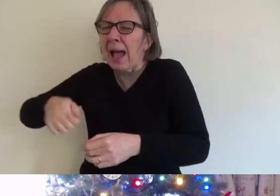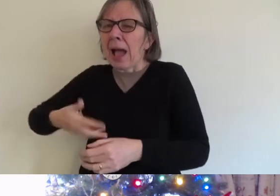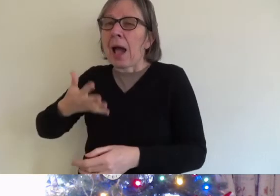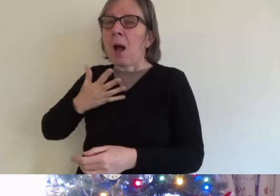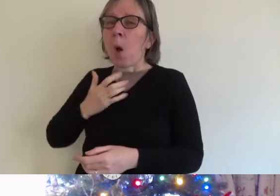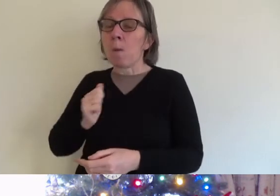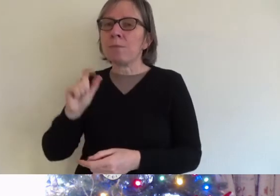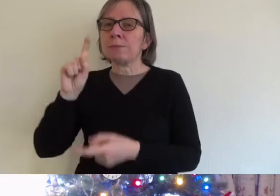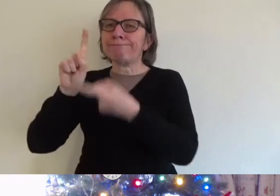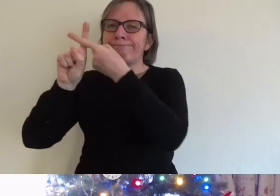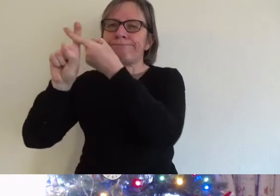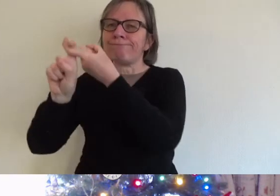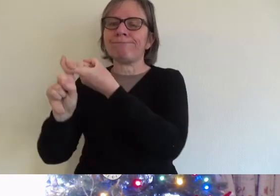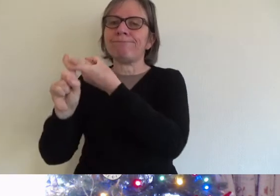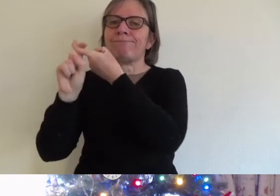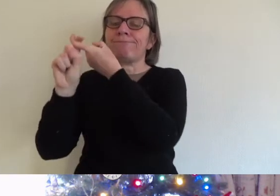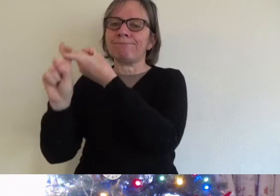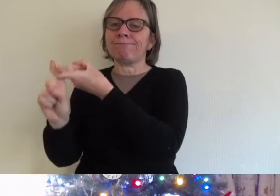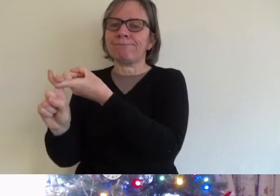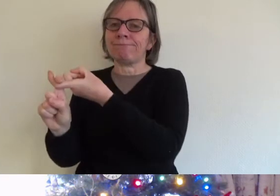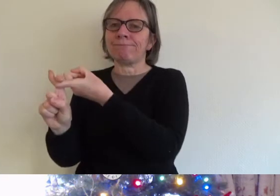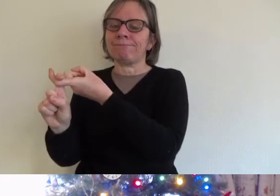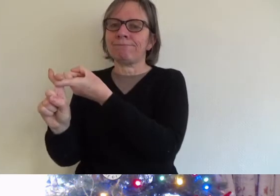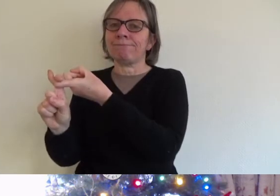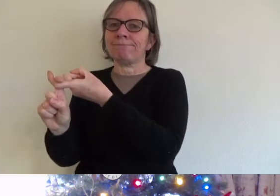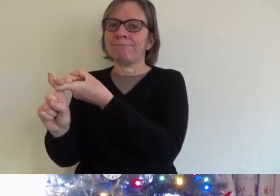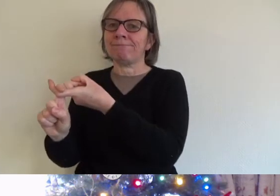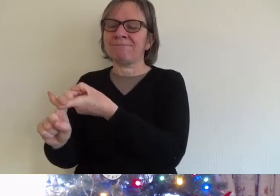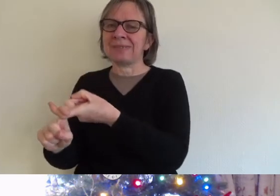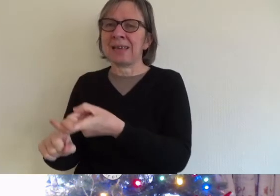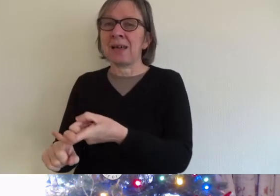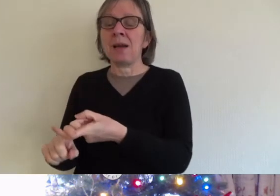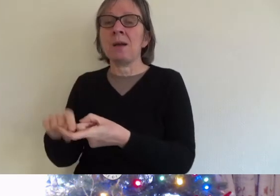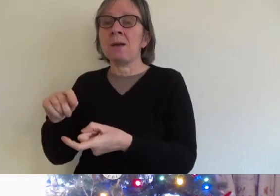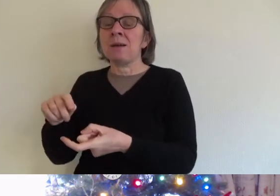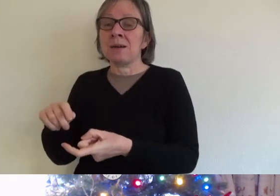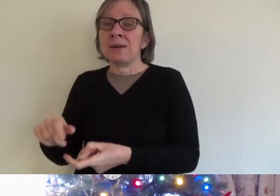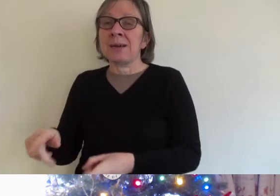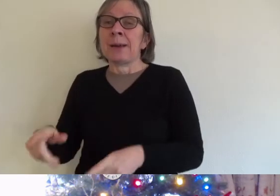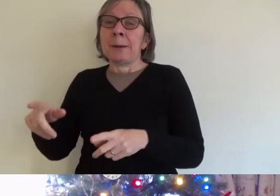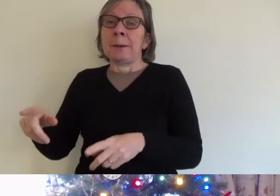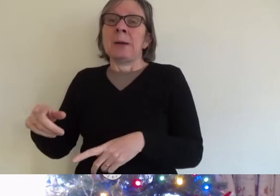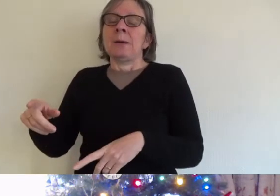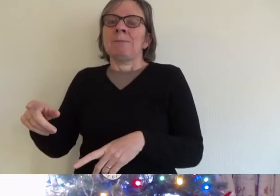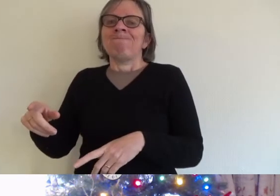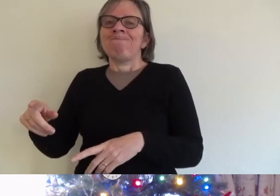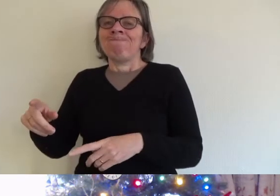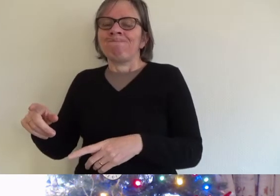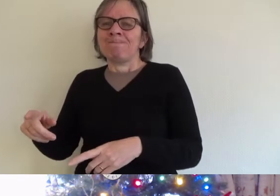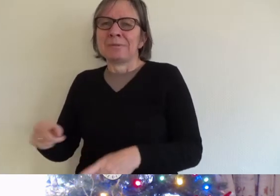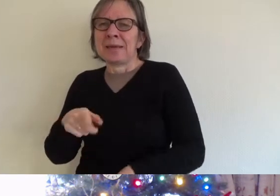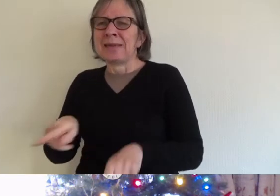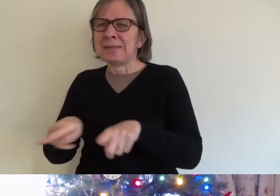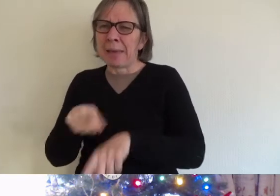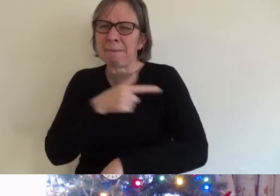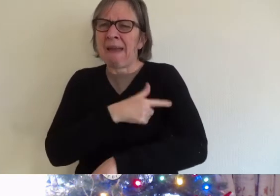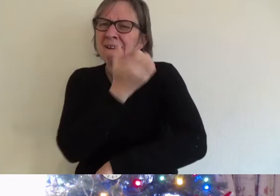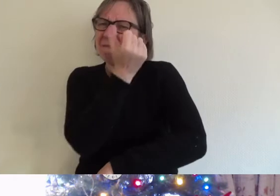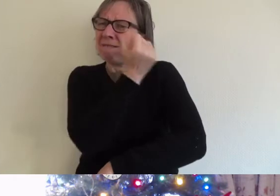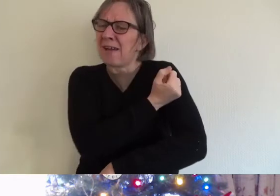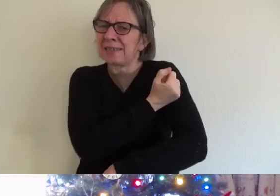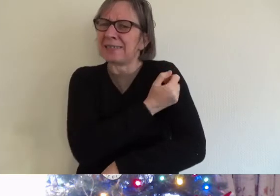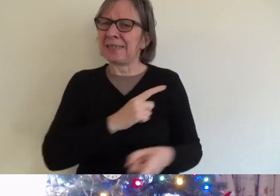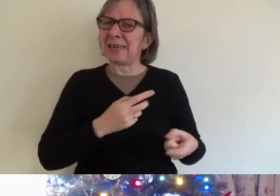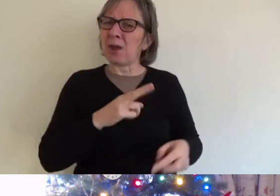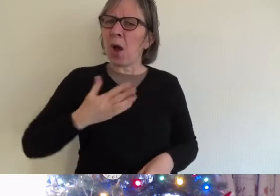these coming months will be realised with this hope in the vaccine, and that our world will begin to change and get back